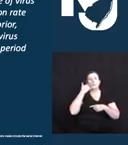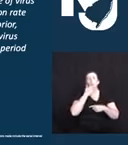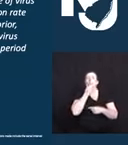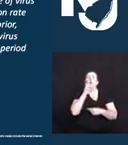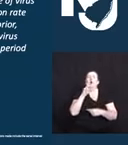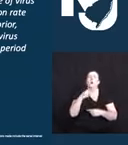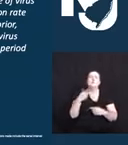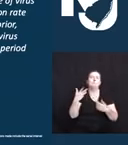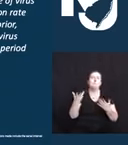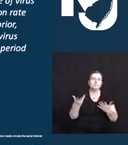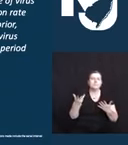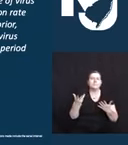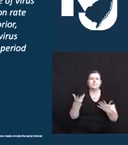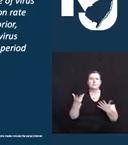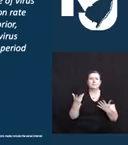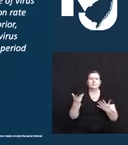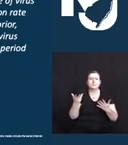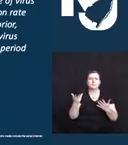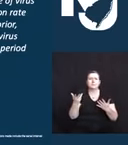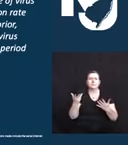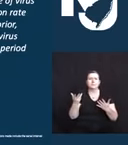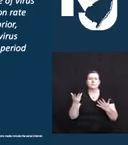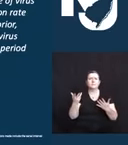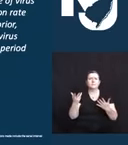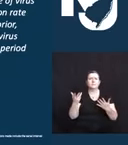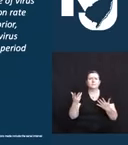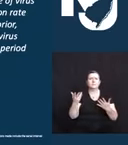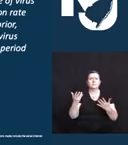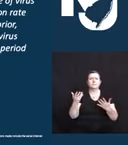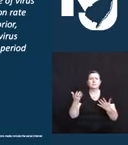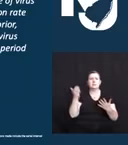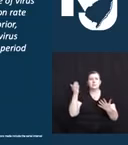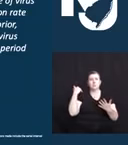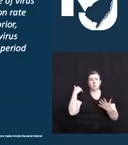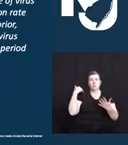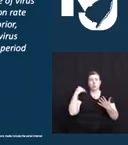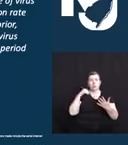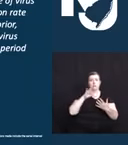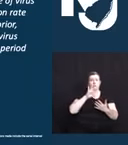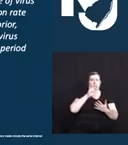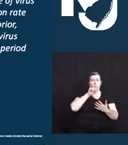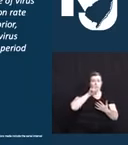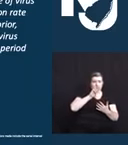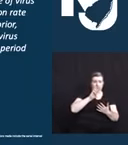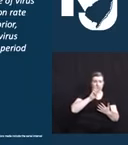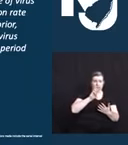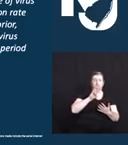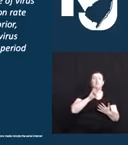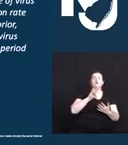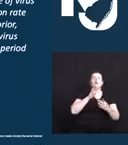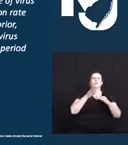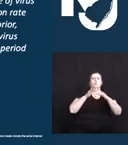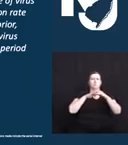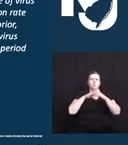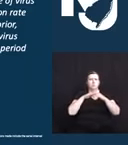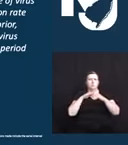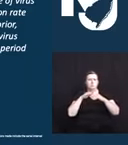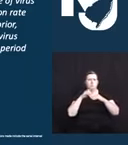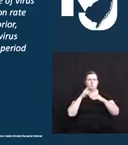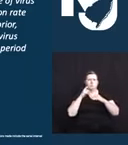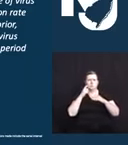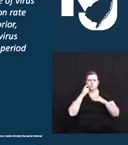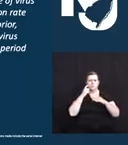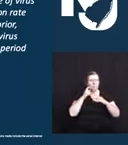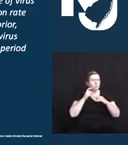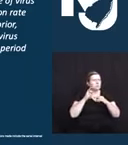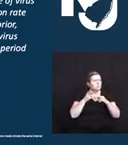0.75, we're noticing, right? And I want to repeat to folks, whether it's spot positivity, rate of